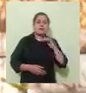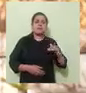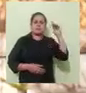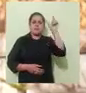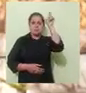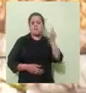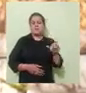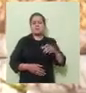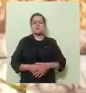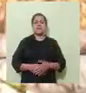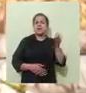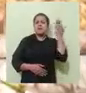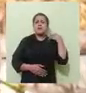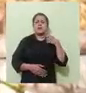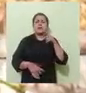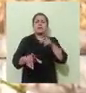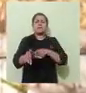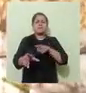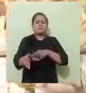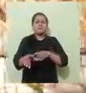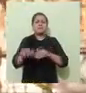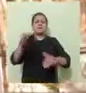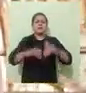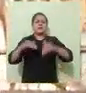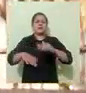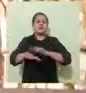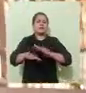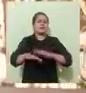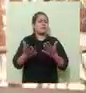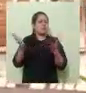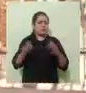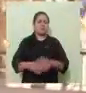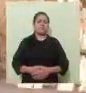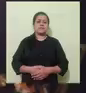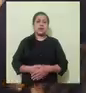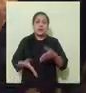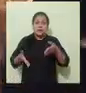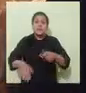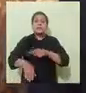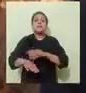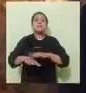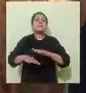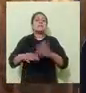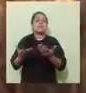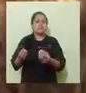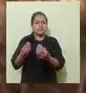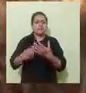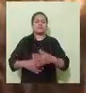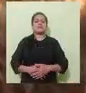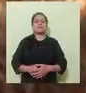Here we have a senior citizen. He must have seen so many elections during his tenure. Sir, Kosa's your law experience